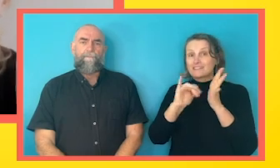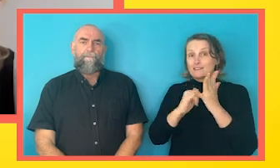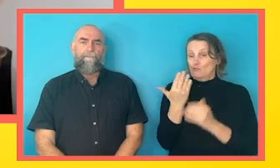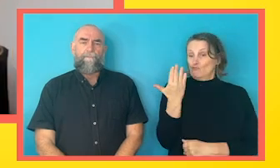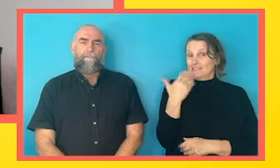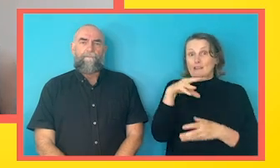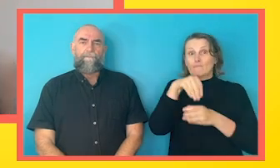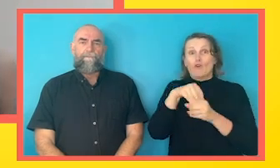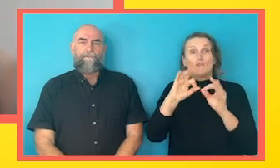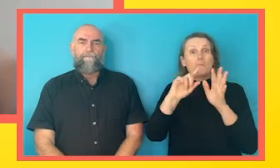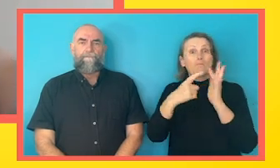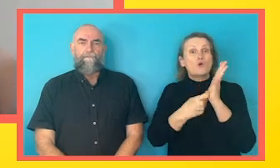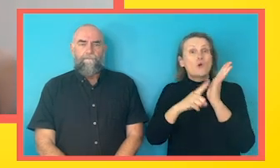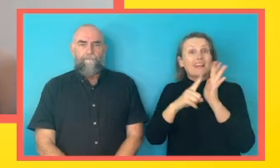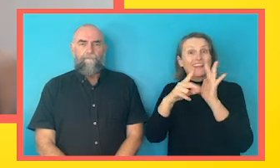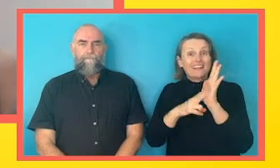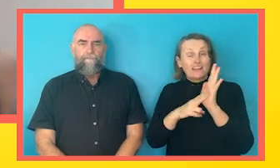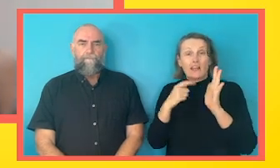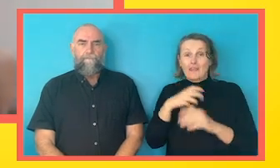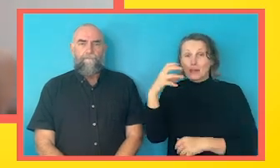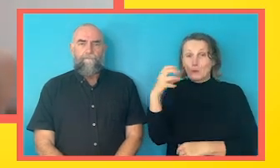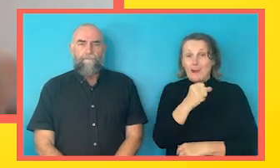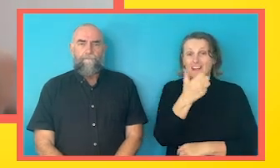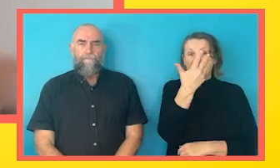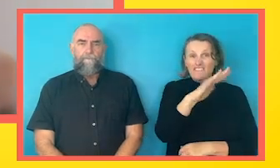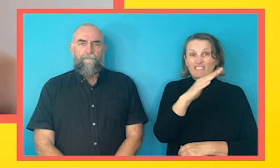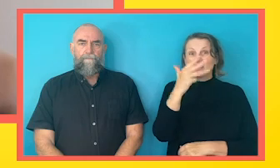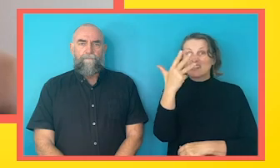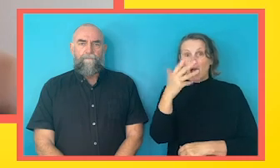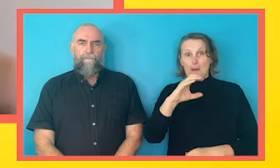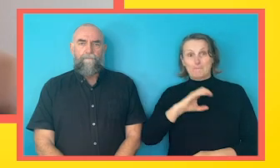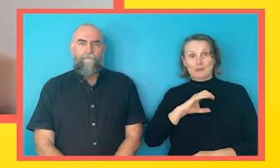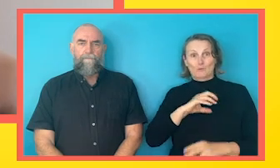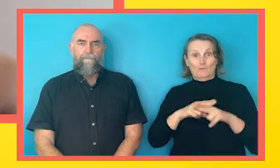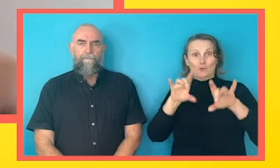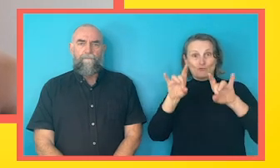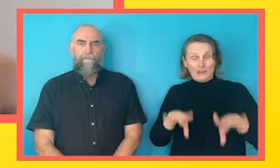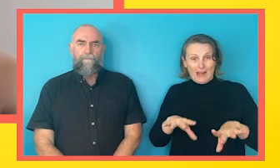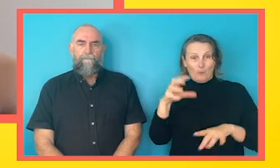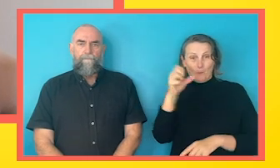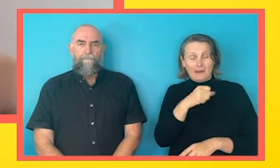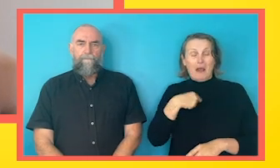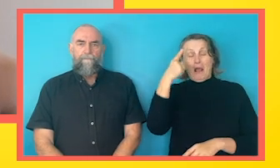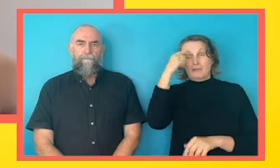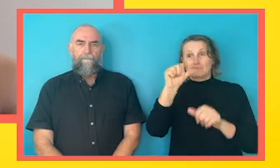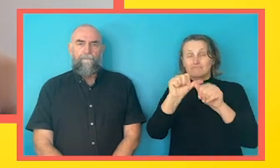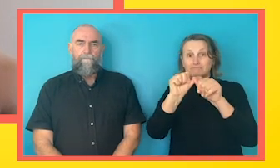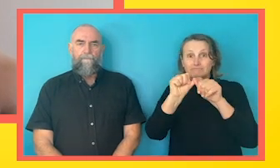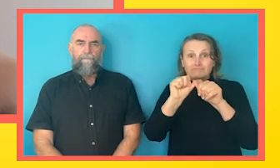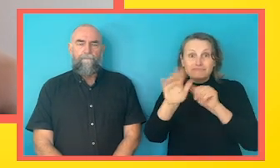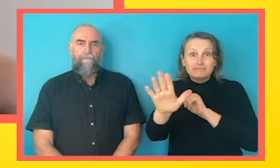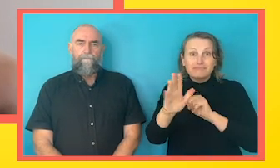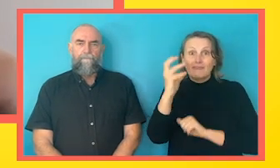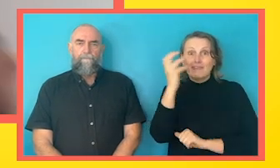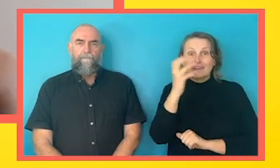in Berlin. They brought home a total of 59 medals for Australia, which I think is just one